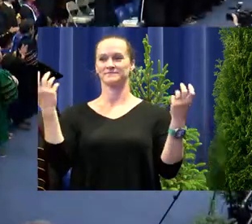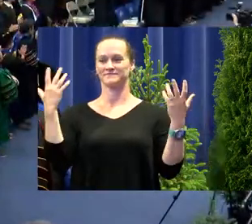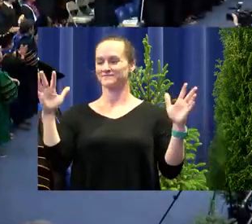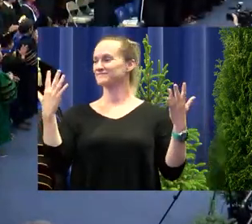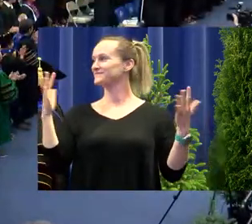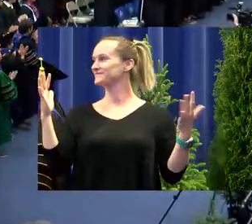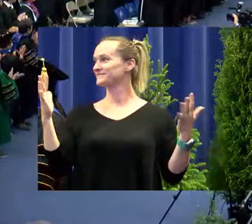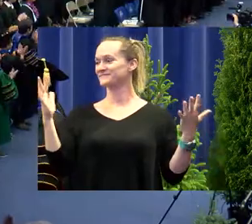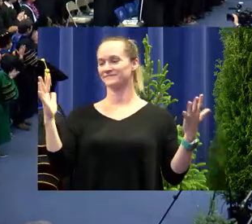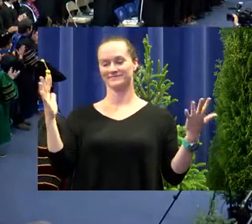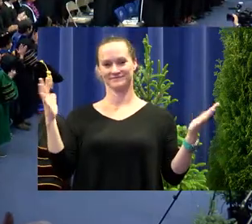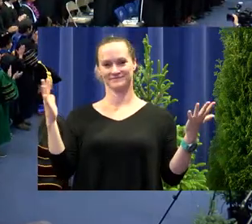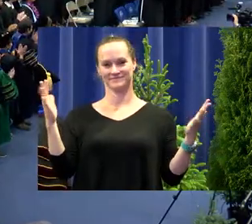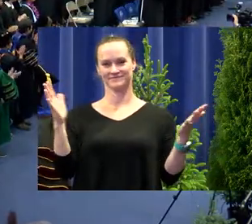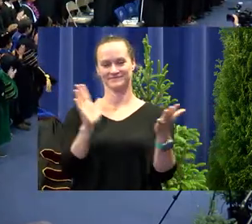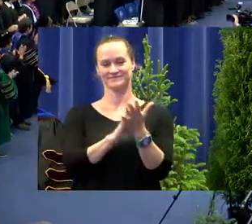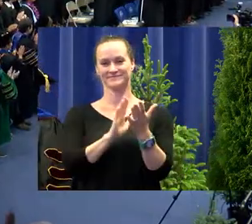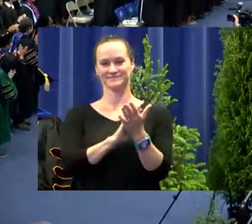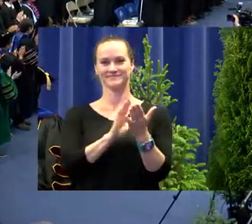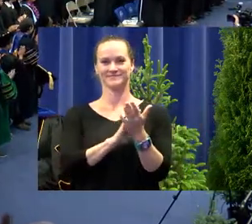brave.